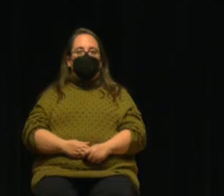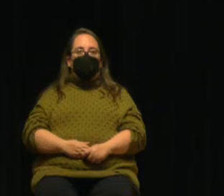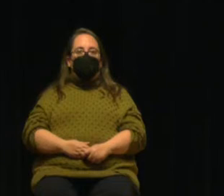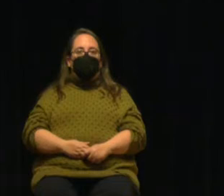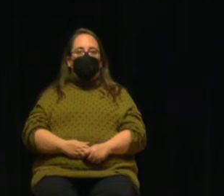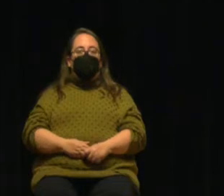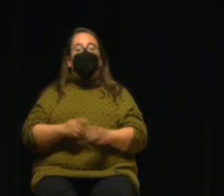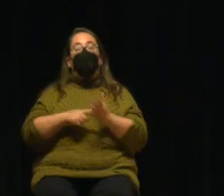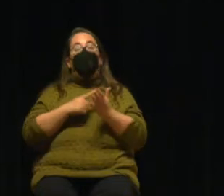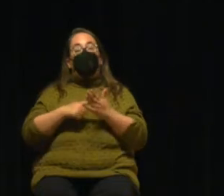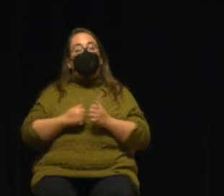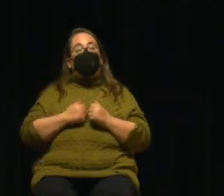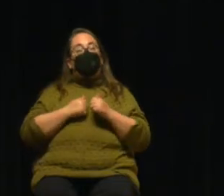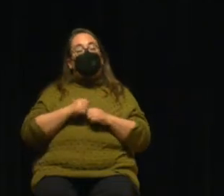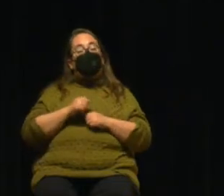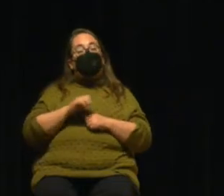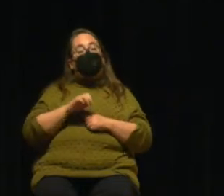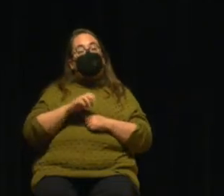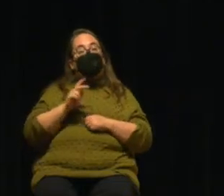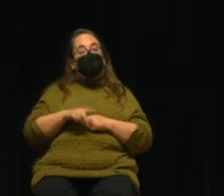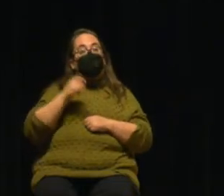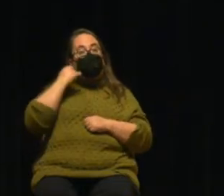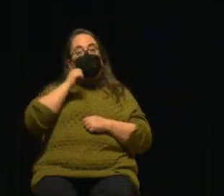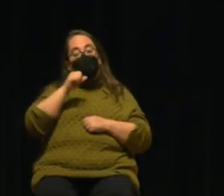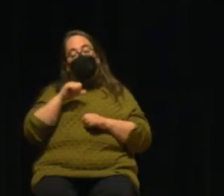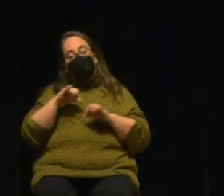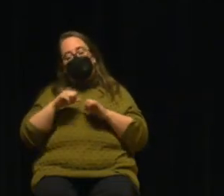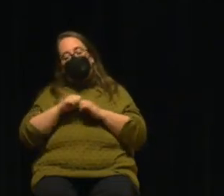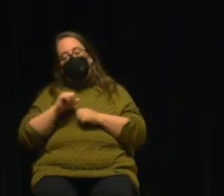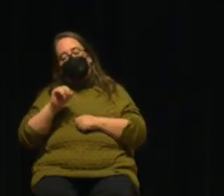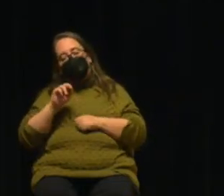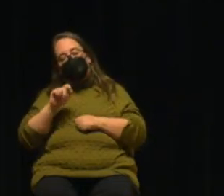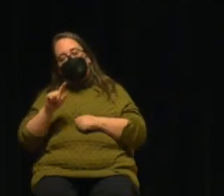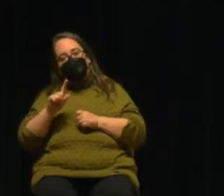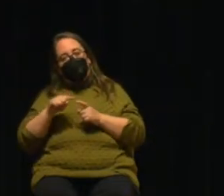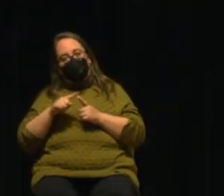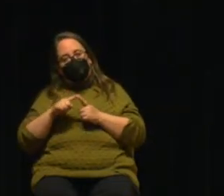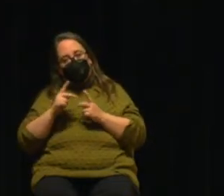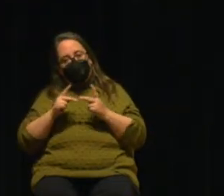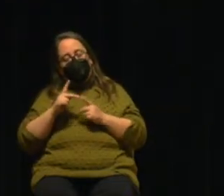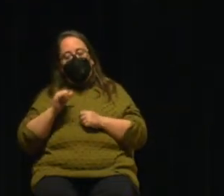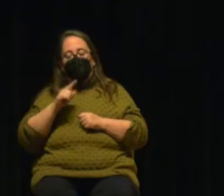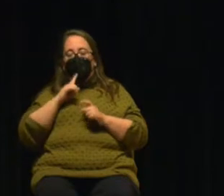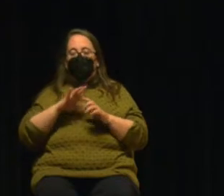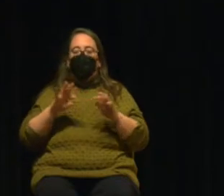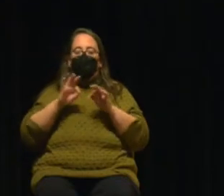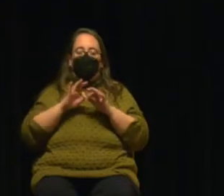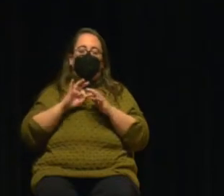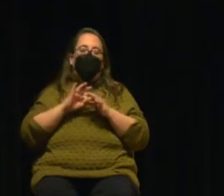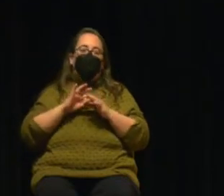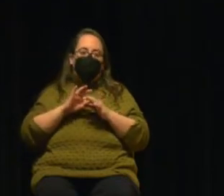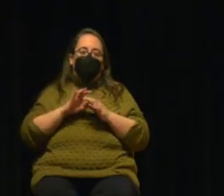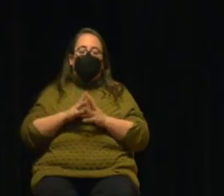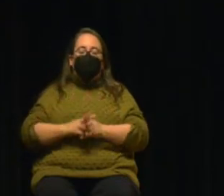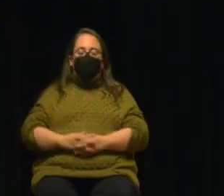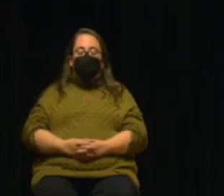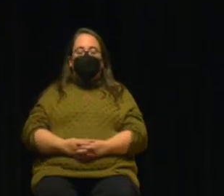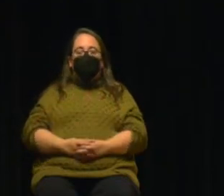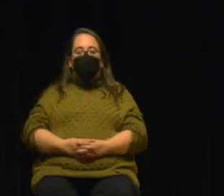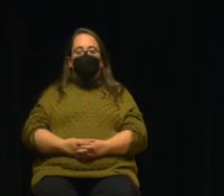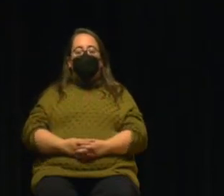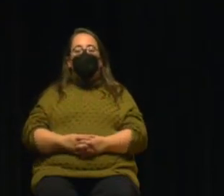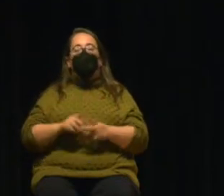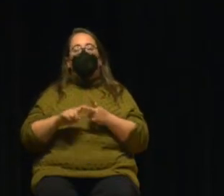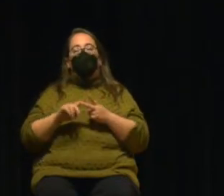So sometimes she lives in Philadelphia. When she doesn't, she often stays with the Stills when she's coming through. So that's a very important relationship. Marianne Chad